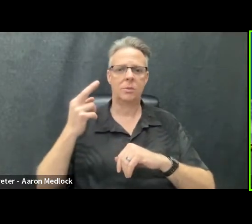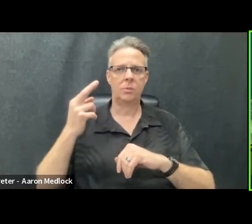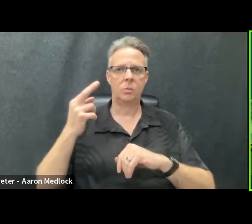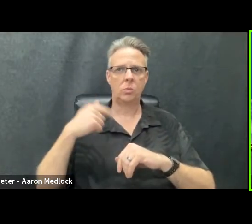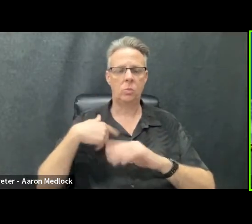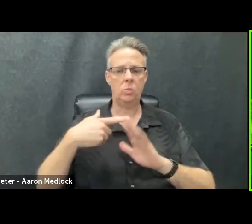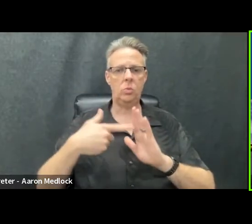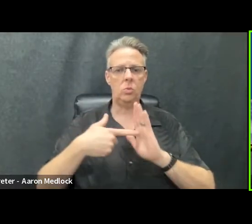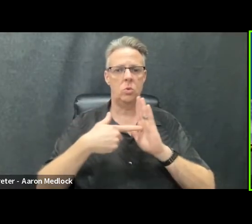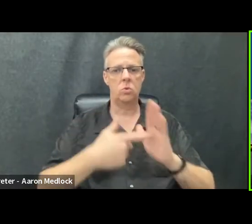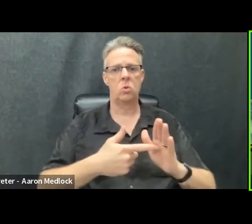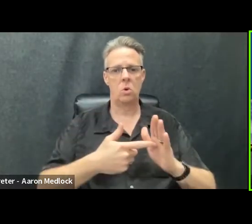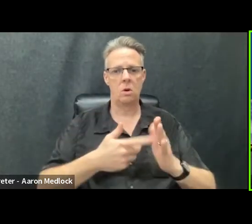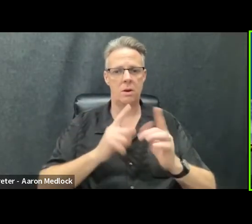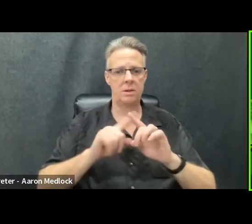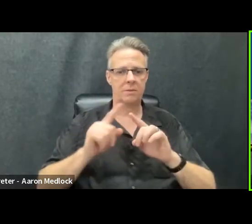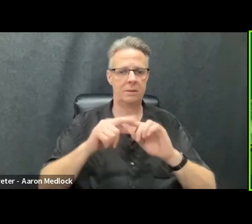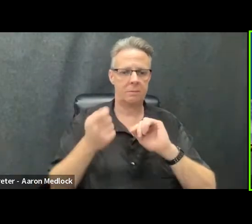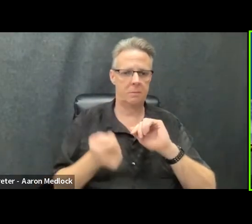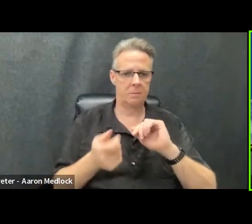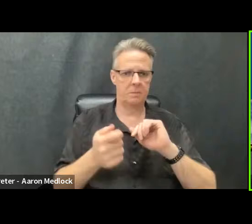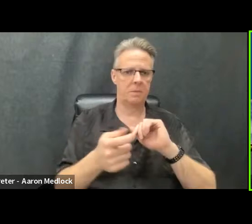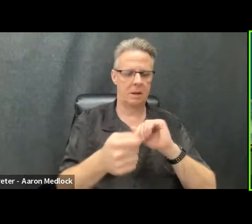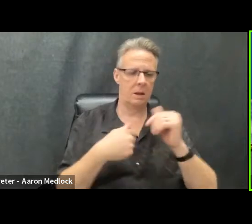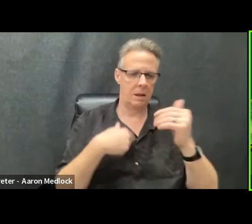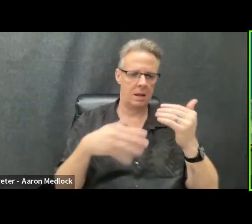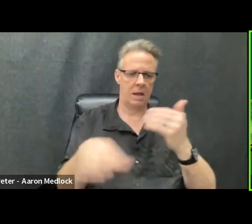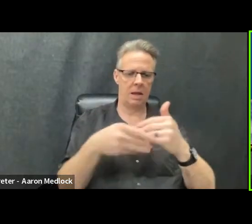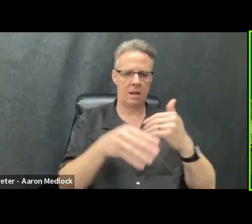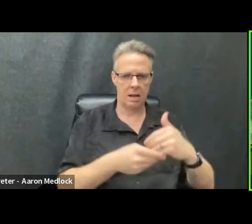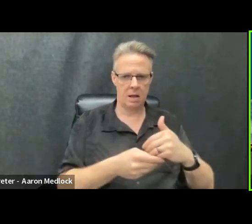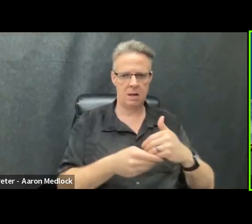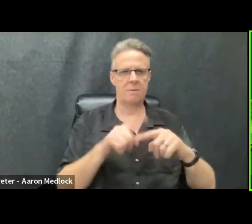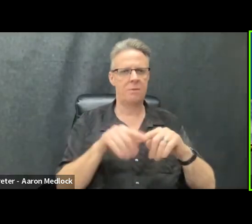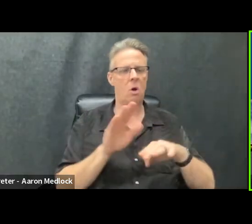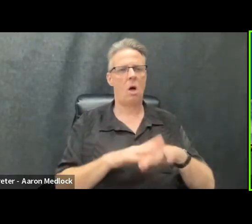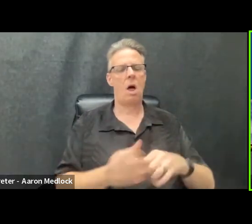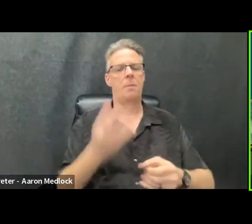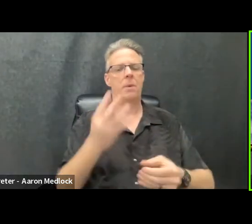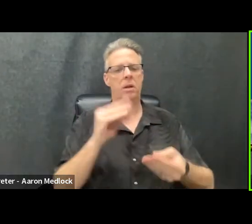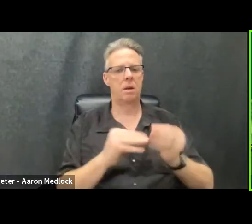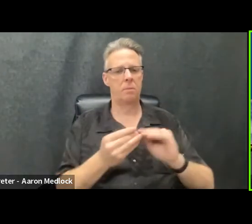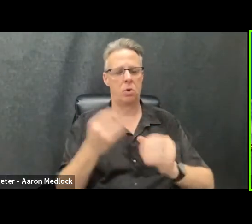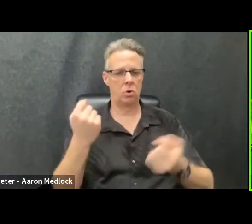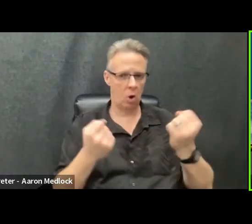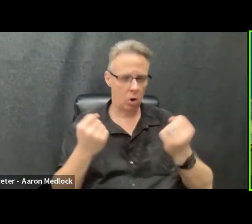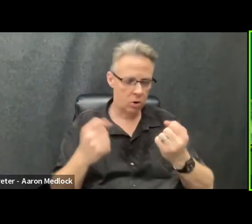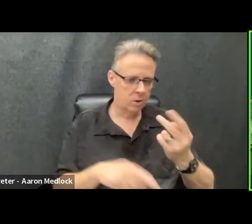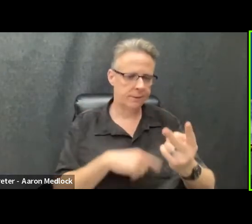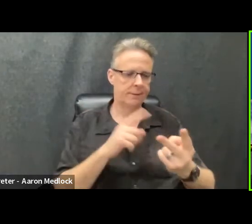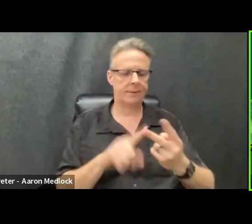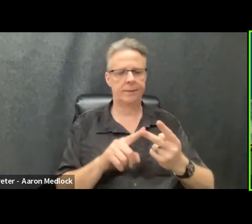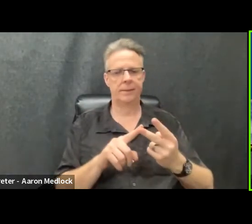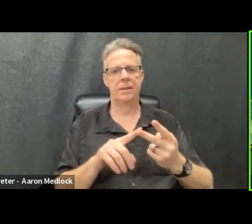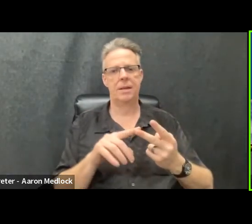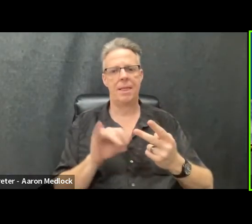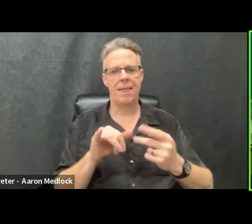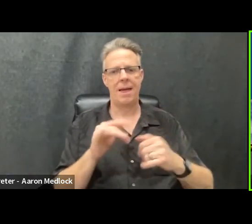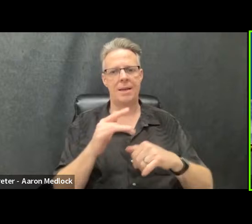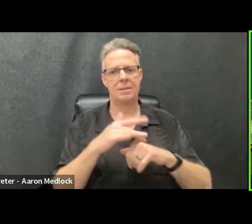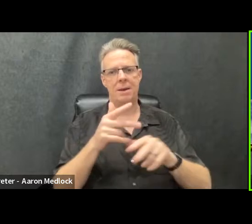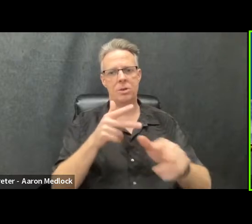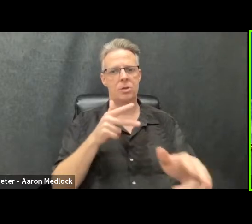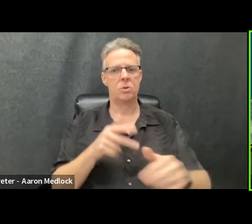showing those with different pieces and where they're adding is kind of related to volume. So it's related to volumes, it's related to the spacing. So we've got too